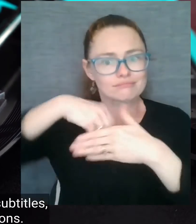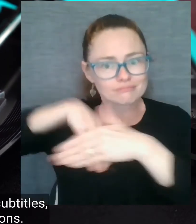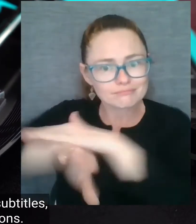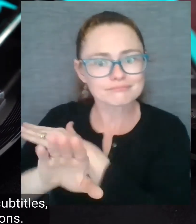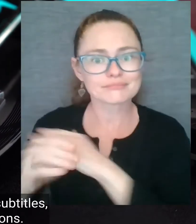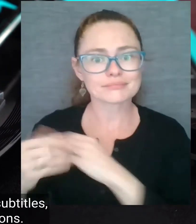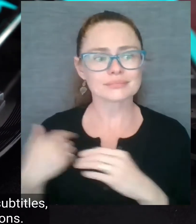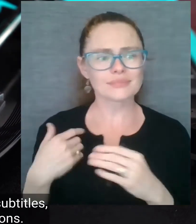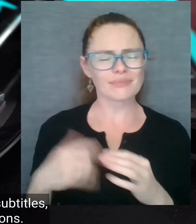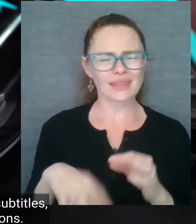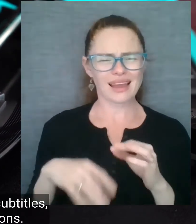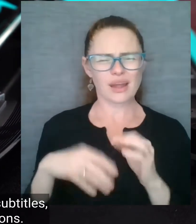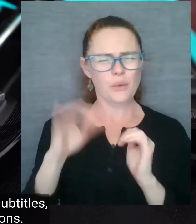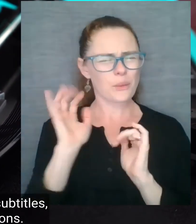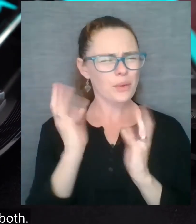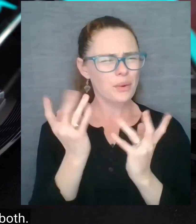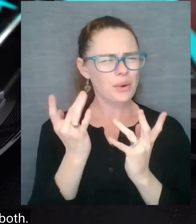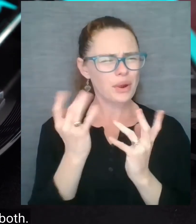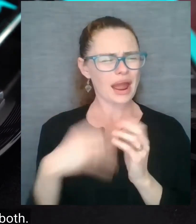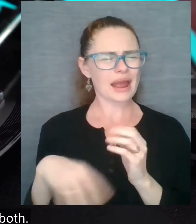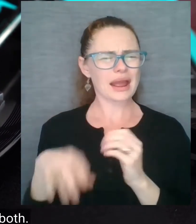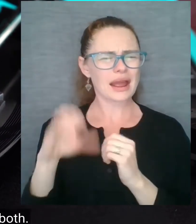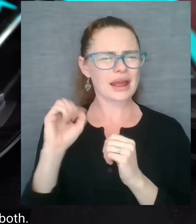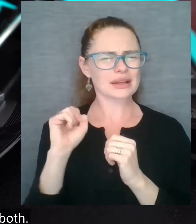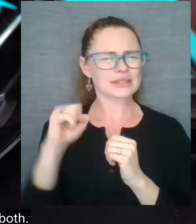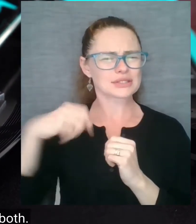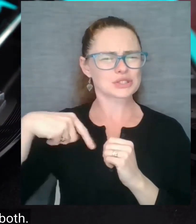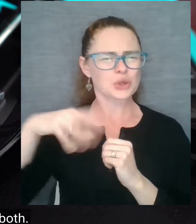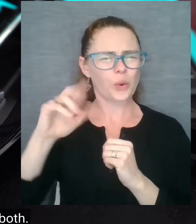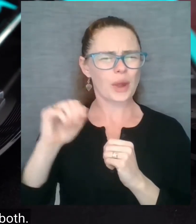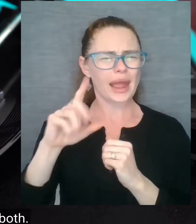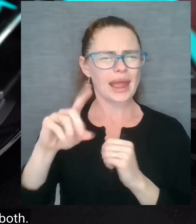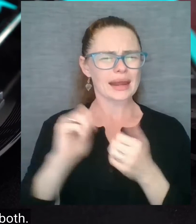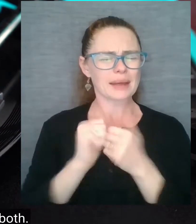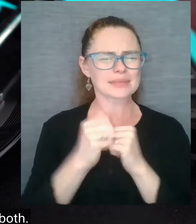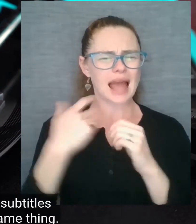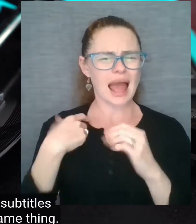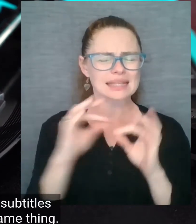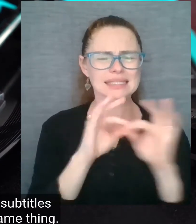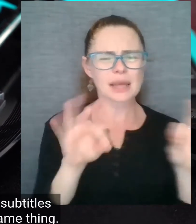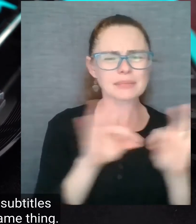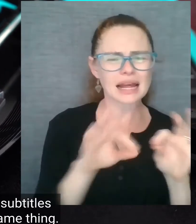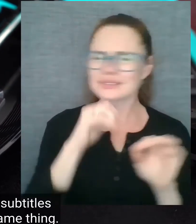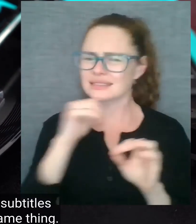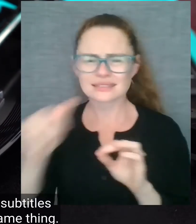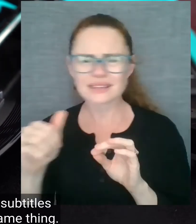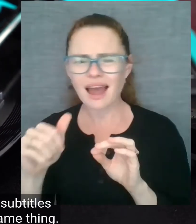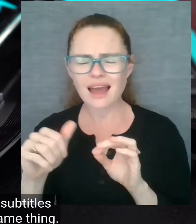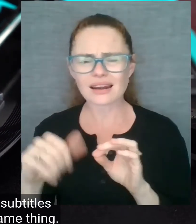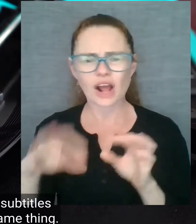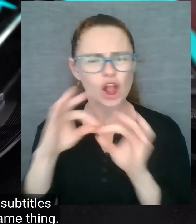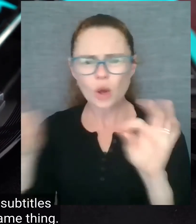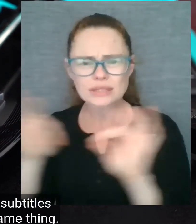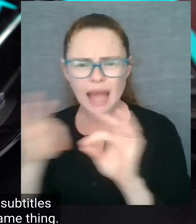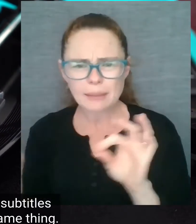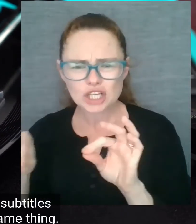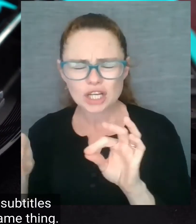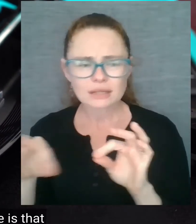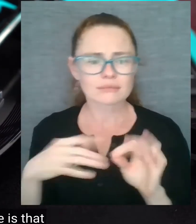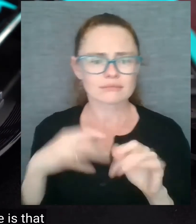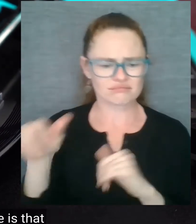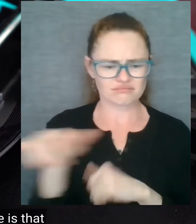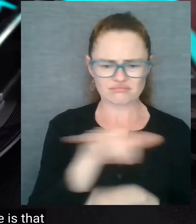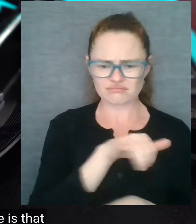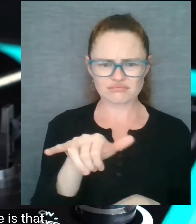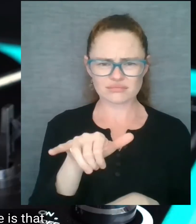Games has subtitles, not closed captions. In a way, it's both. Closed captions and subtitles are considered the same thing.